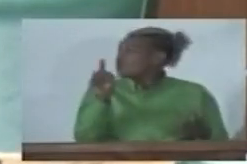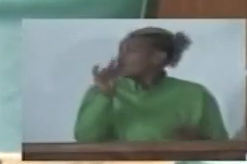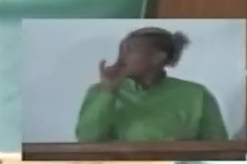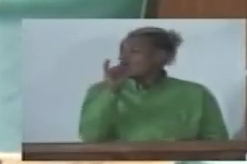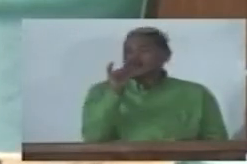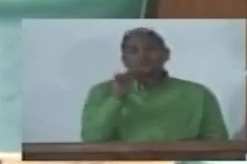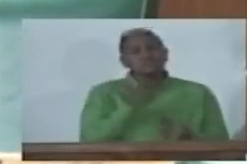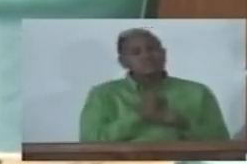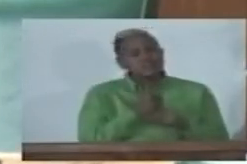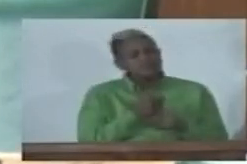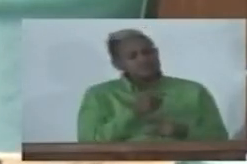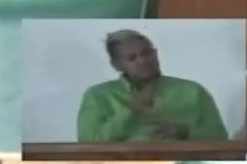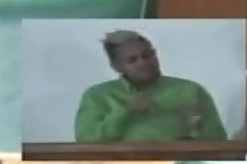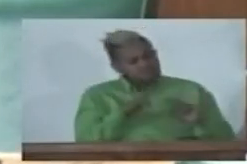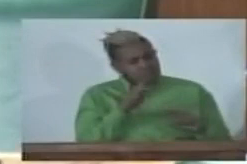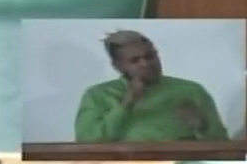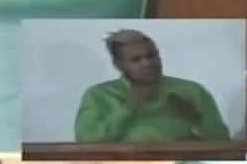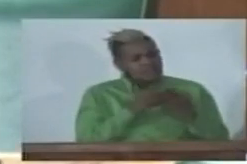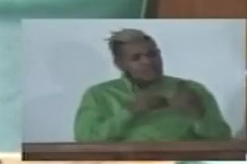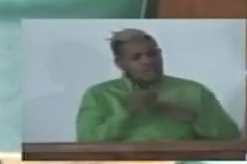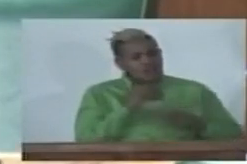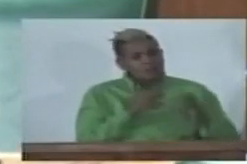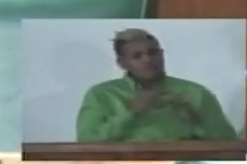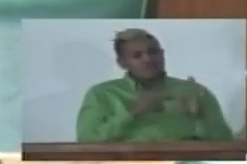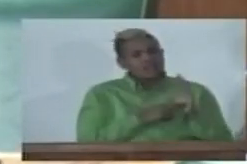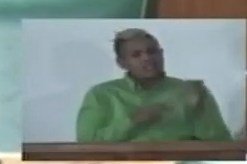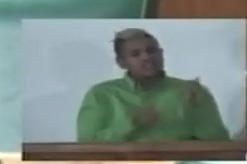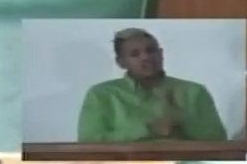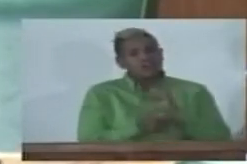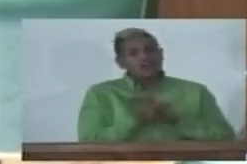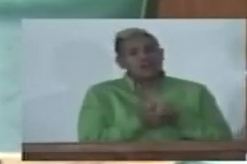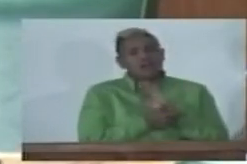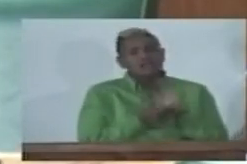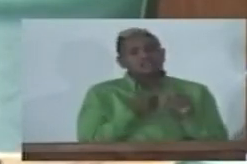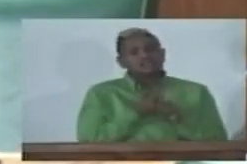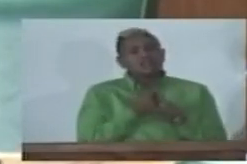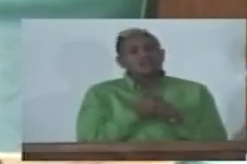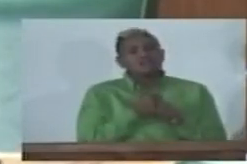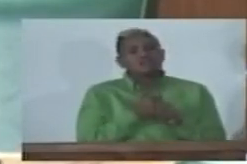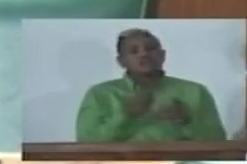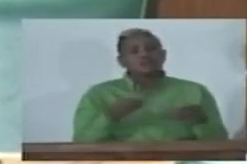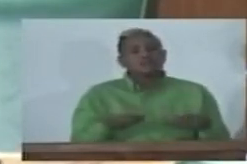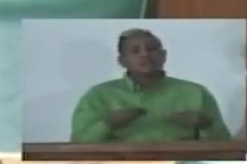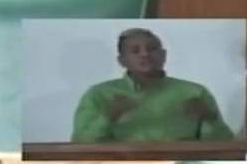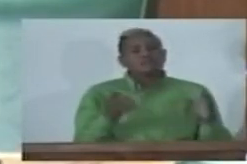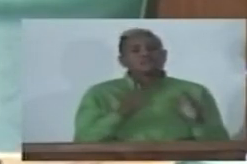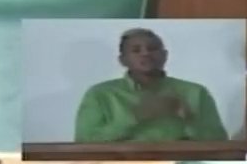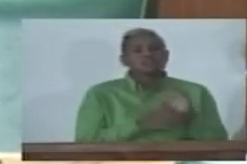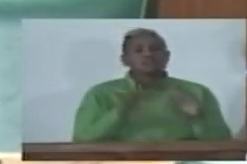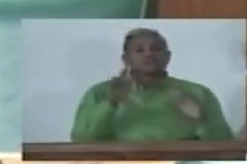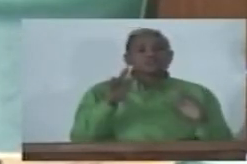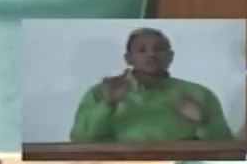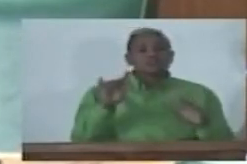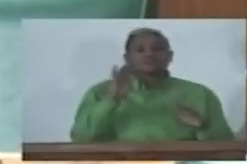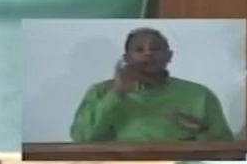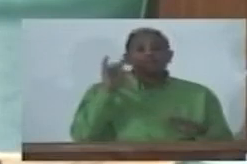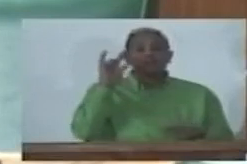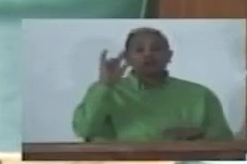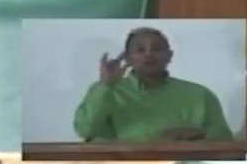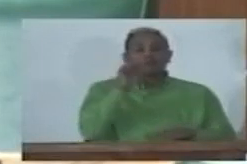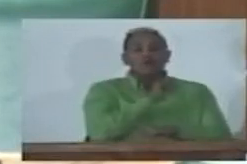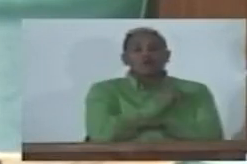is subject of economic regulation under the Act, the provisions of Section 24 of the Airports Authority